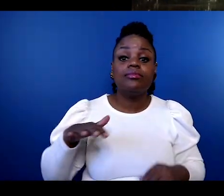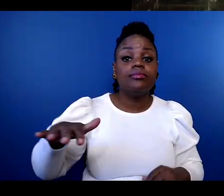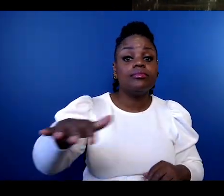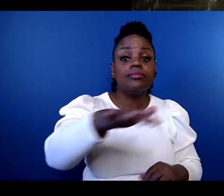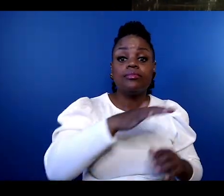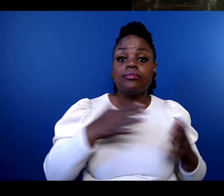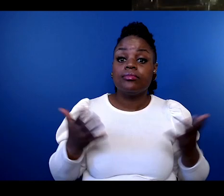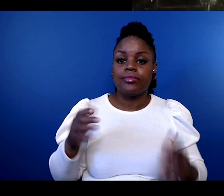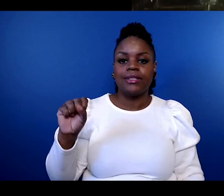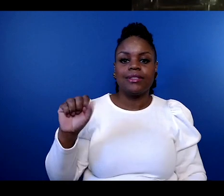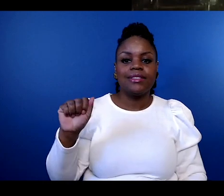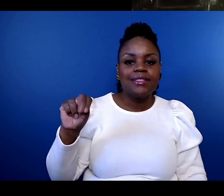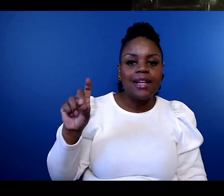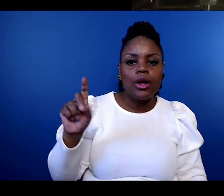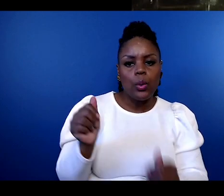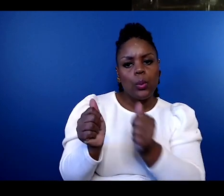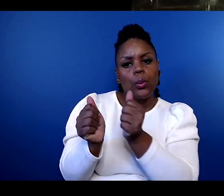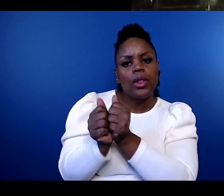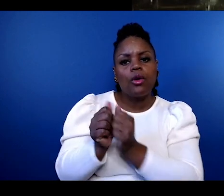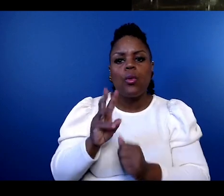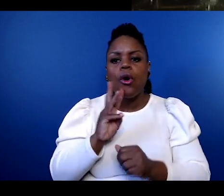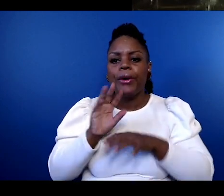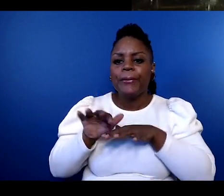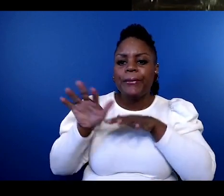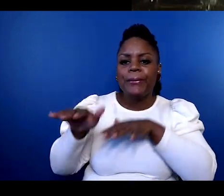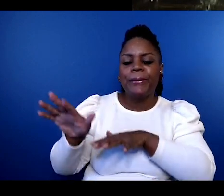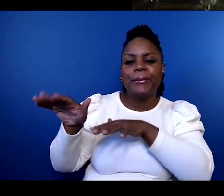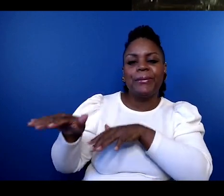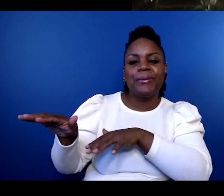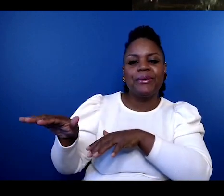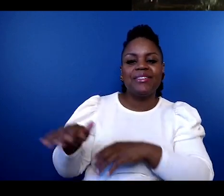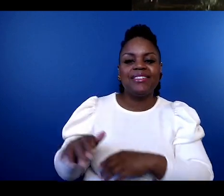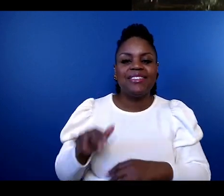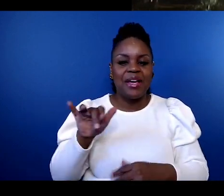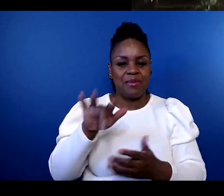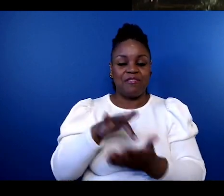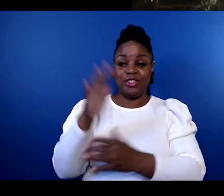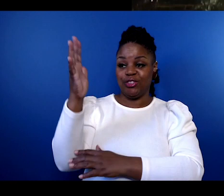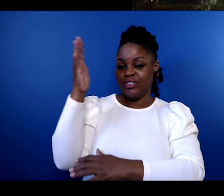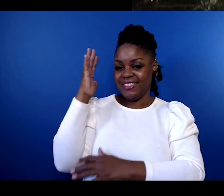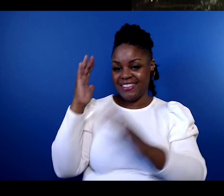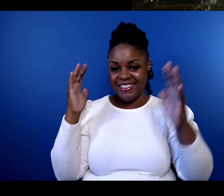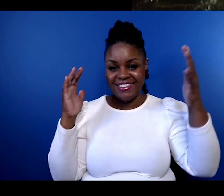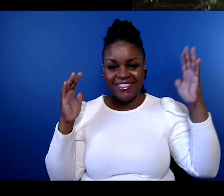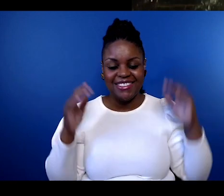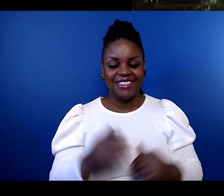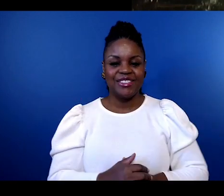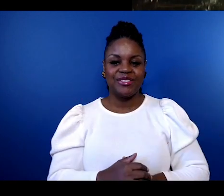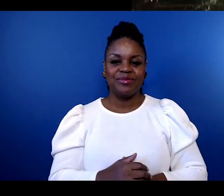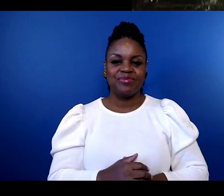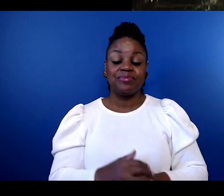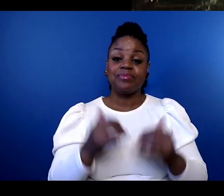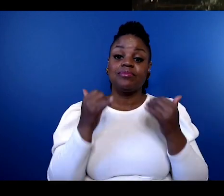slow-moving creek downstream from a small waterfall in the middle of the forest. And I am on